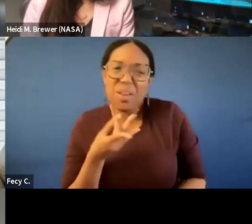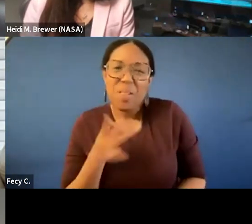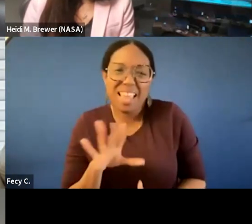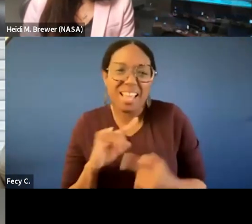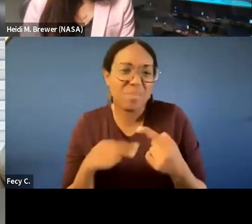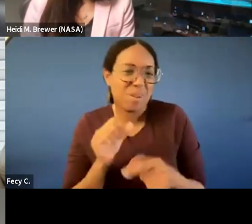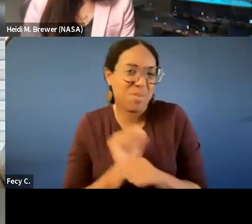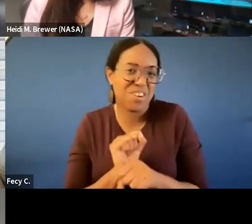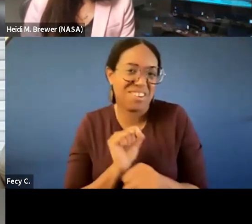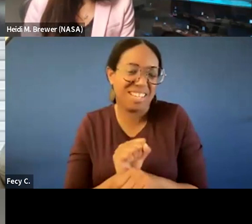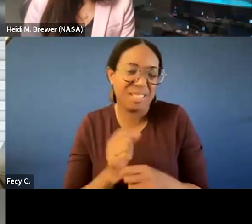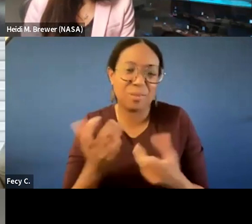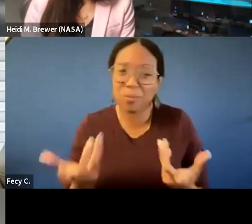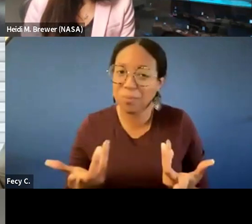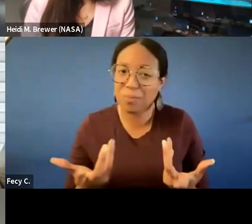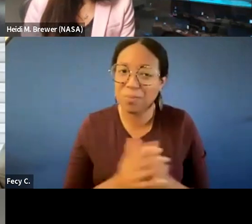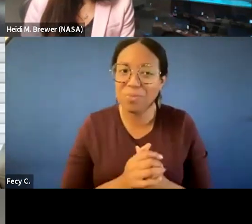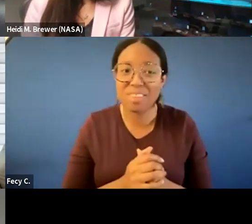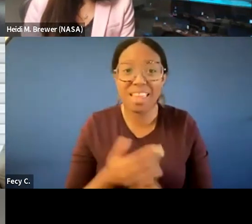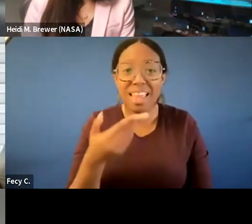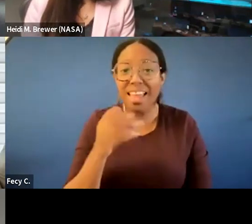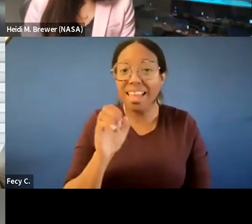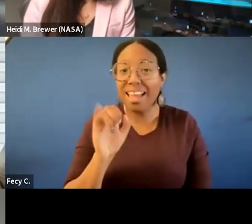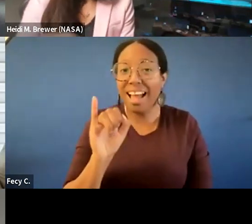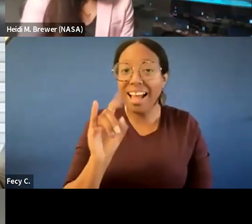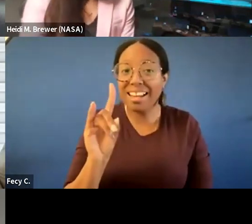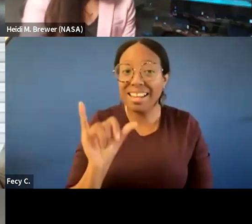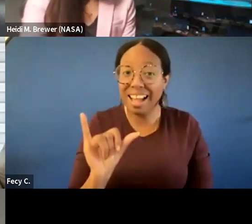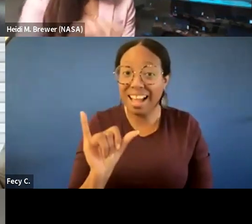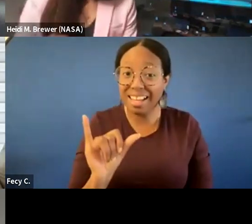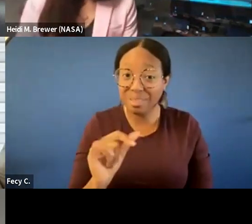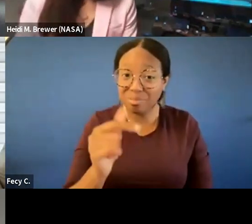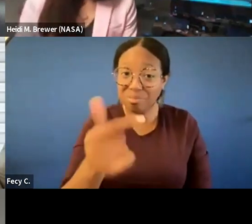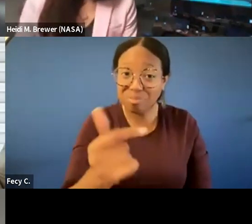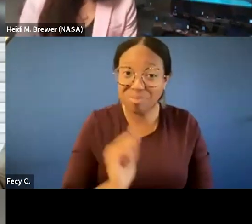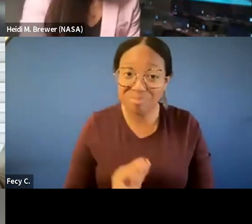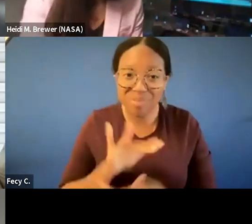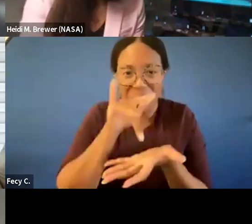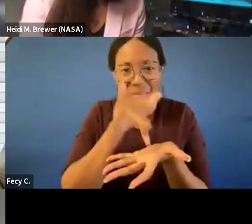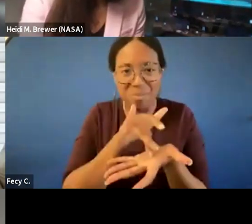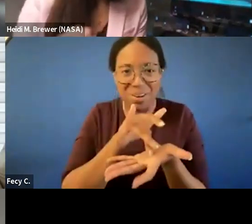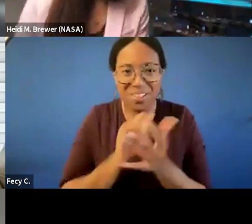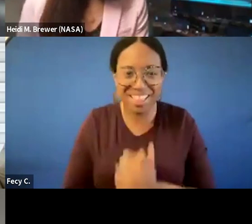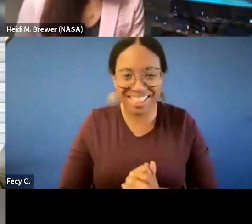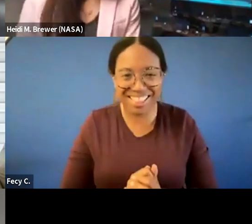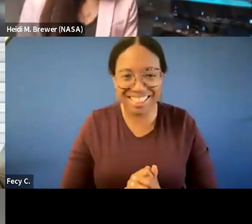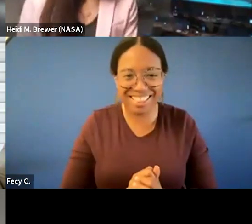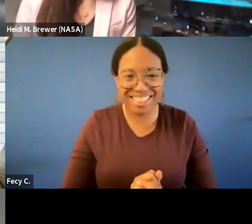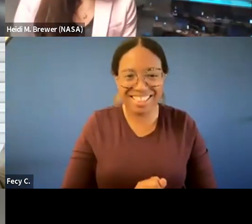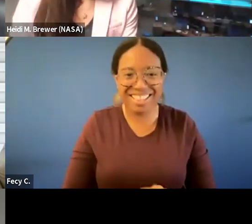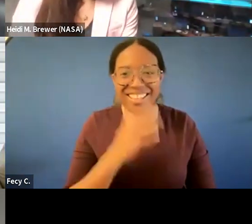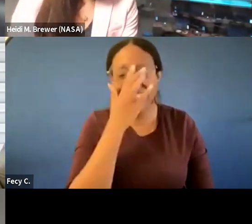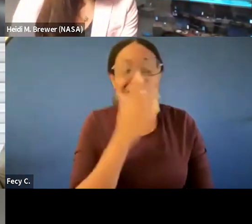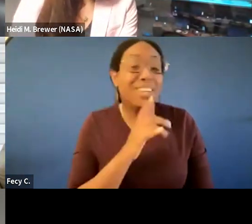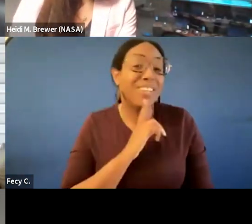earlier. So Heidi, do you want to start? I see you're my middle square. I went straight in.